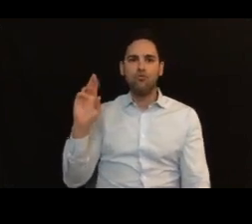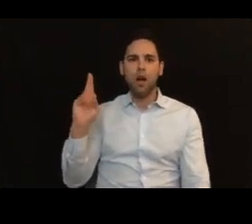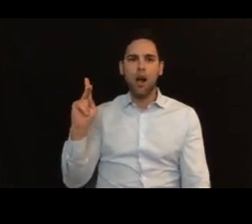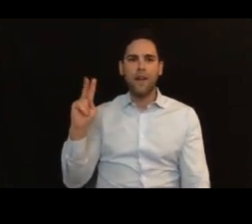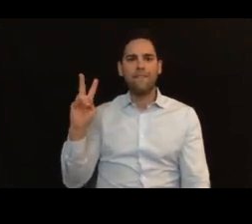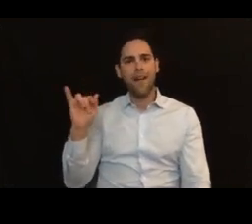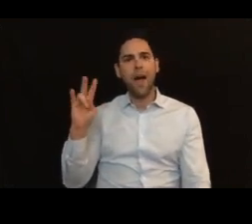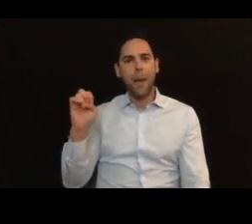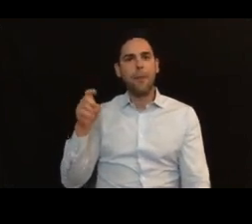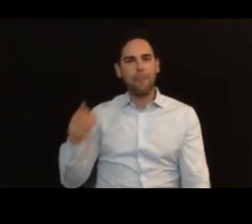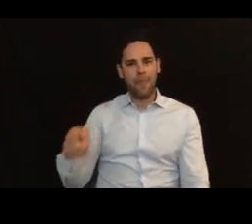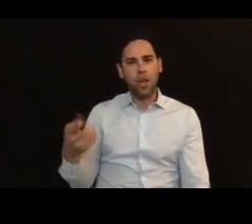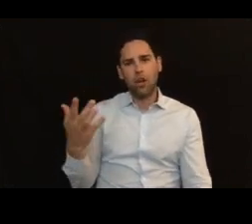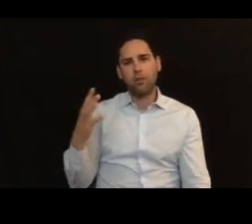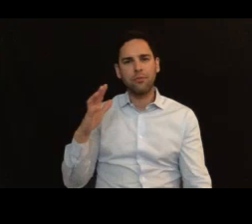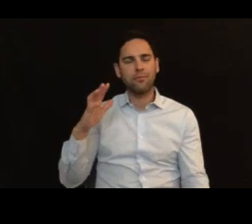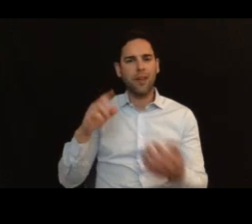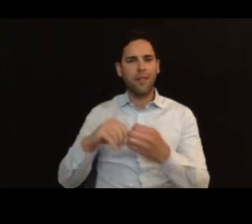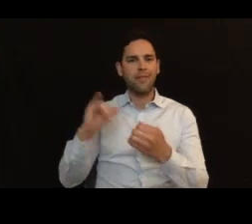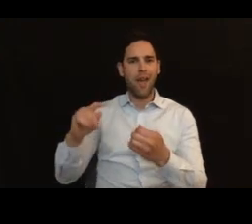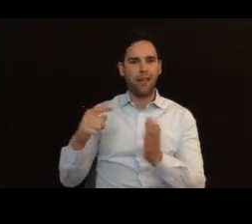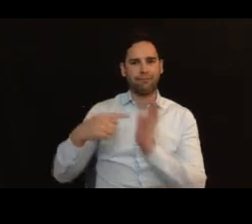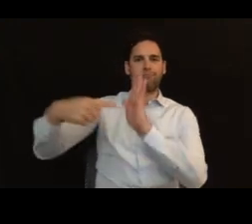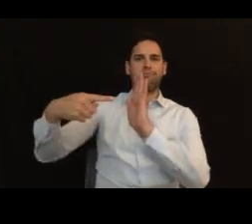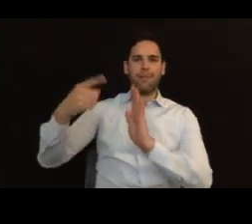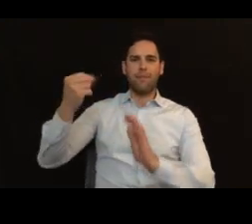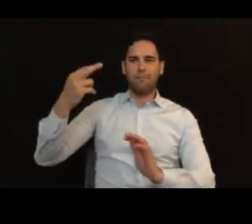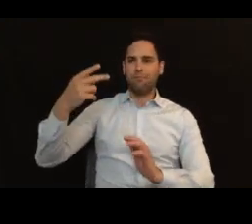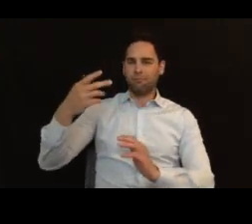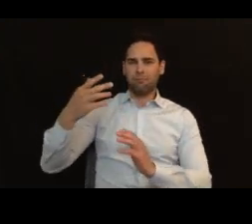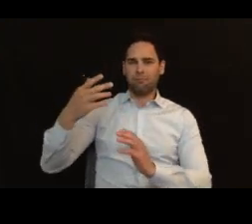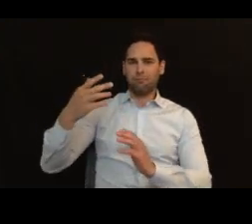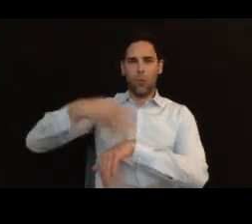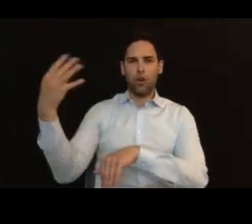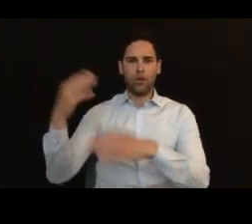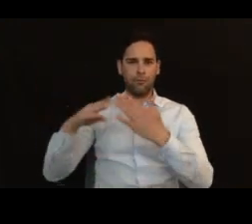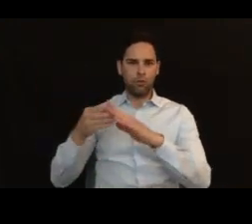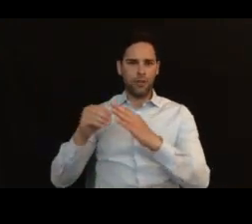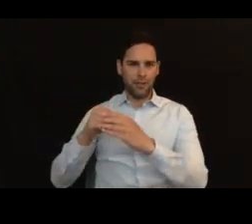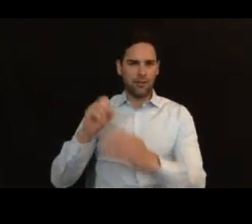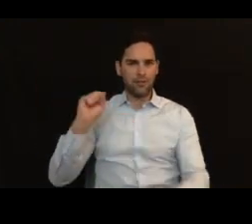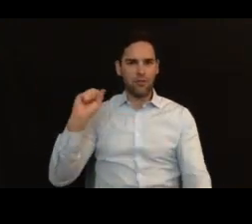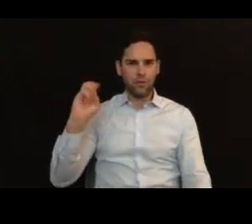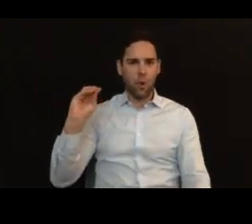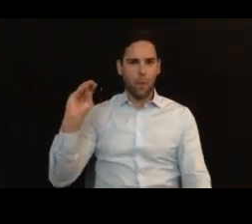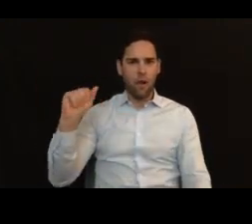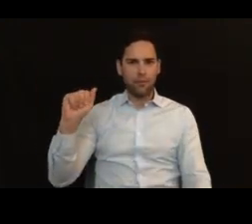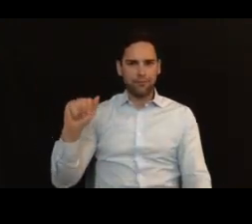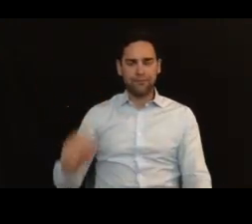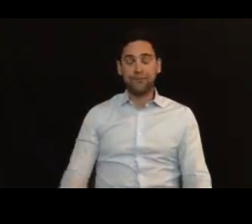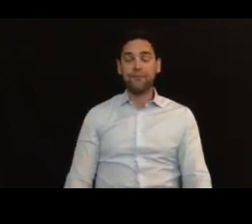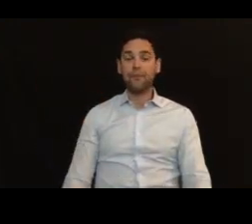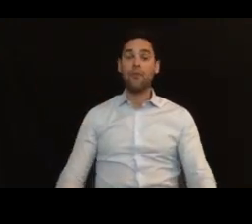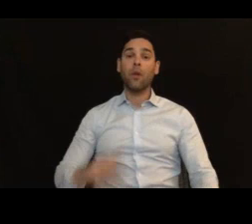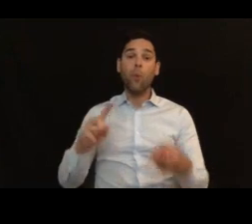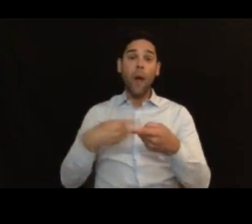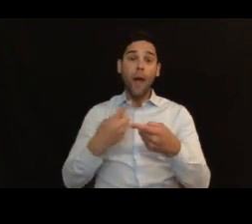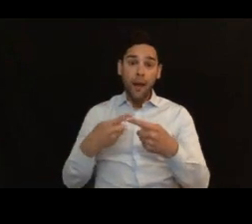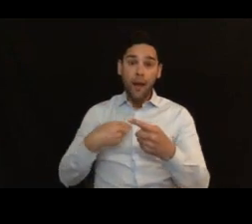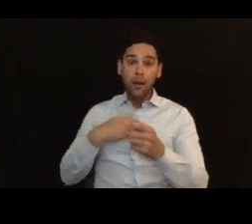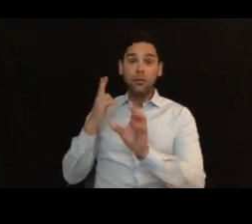queer community in Soma. Now, when I entered Soma, it was in kind of a second wave of alternative drag.